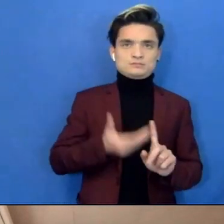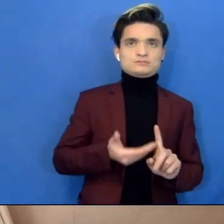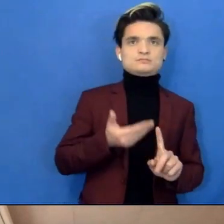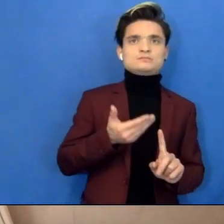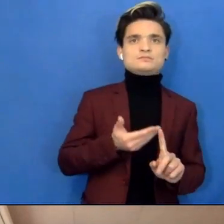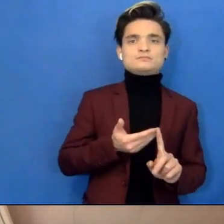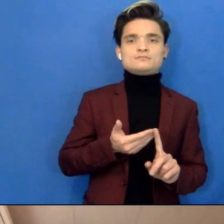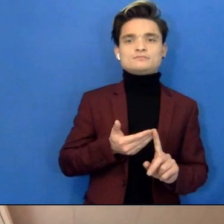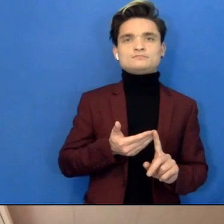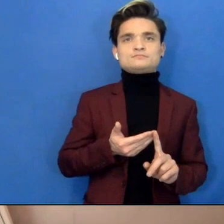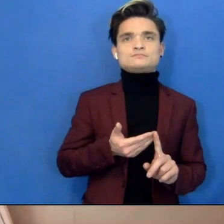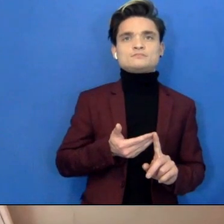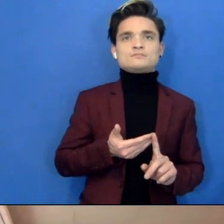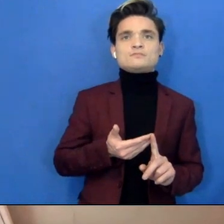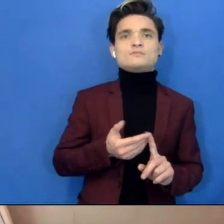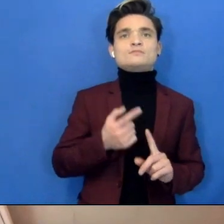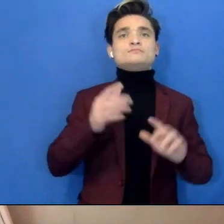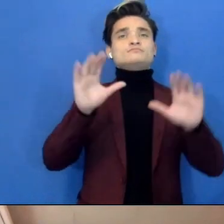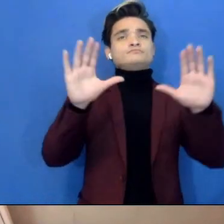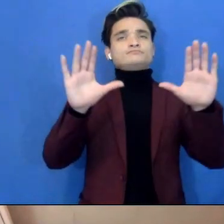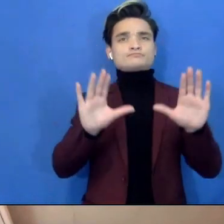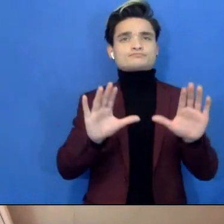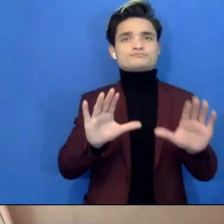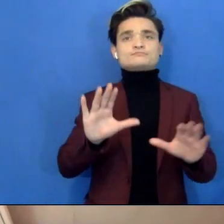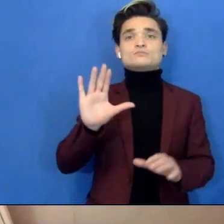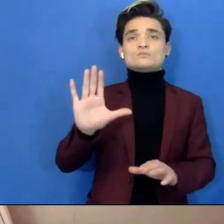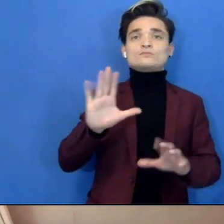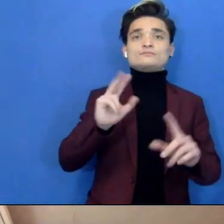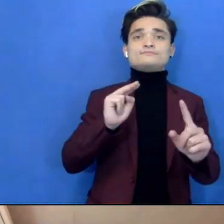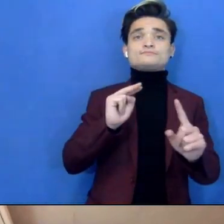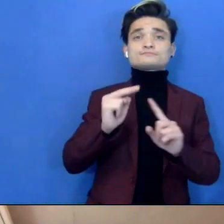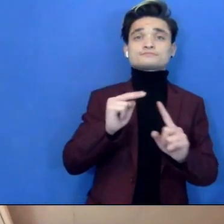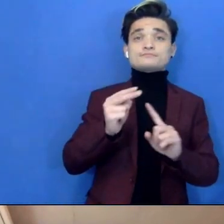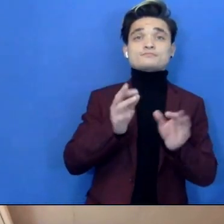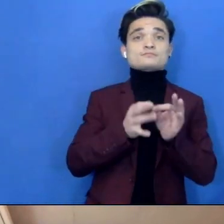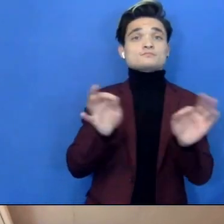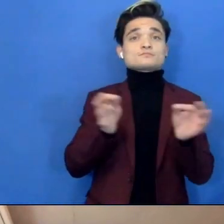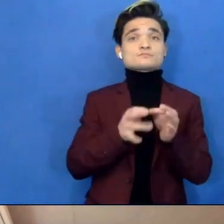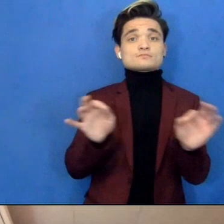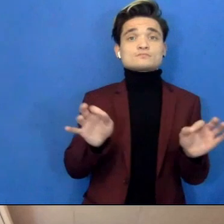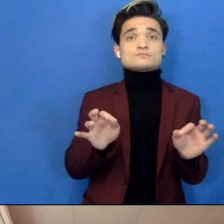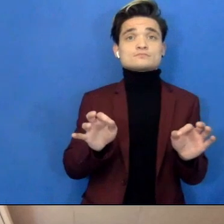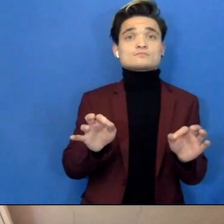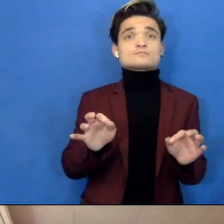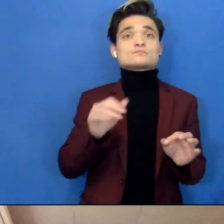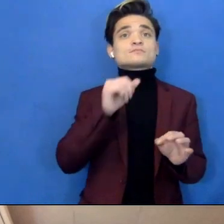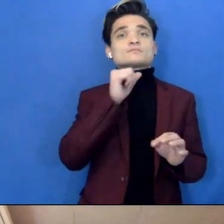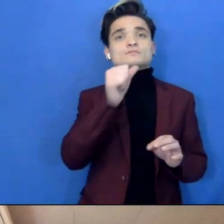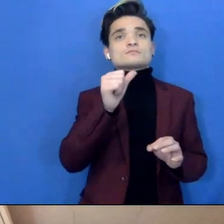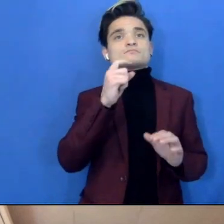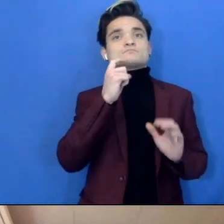wonderful is the way you treat language. And at the beginning, I didn't notice it, like I was just there trying to